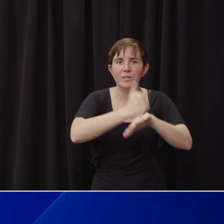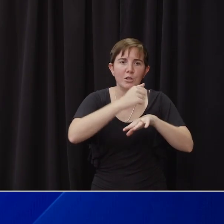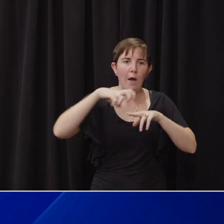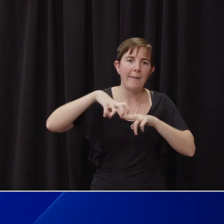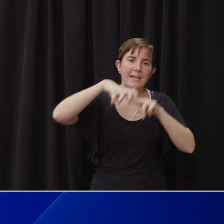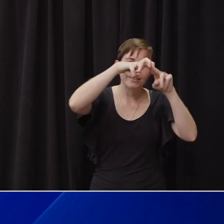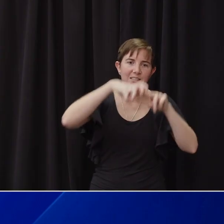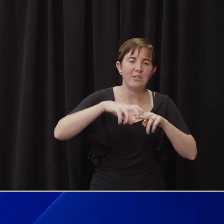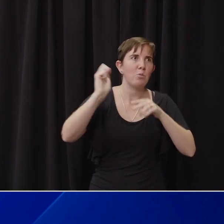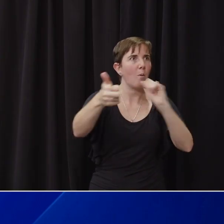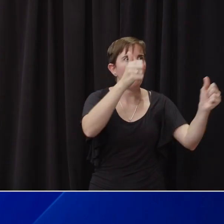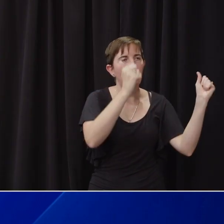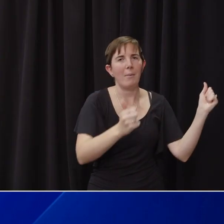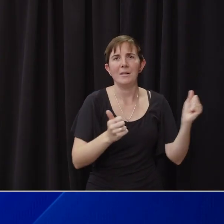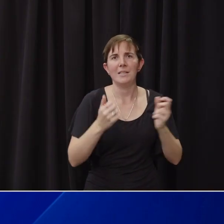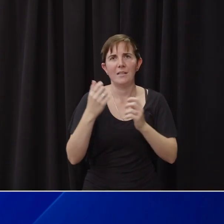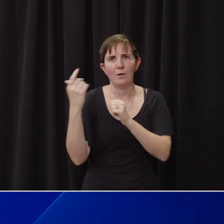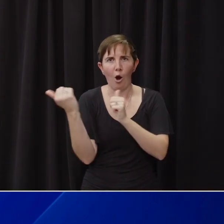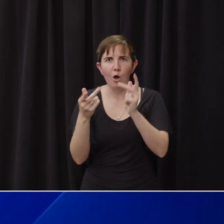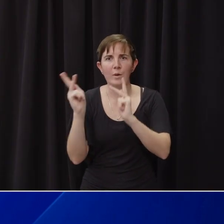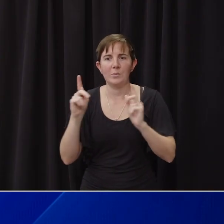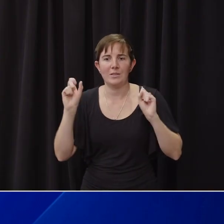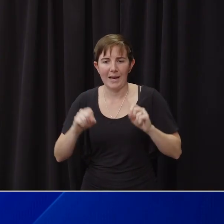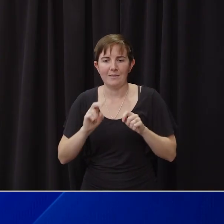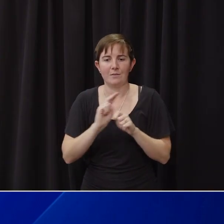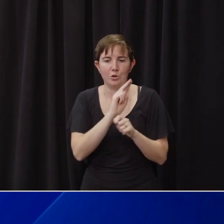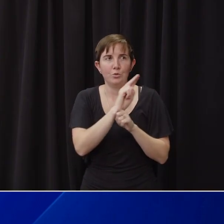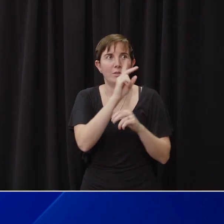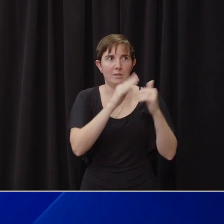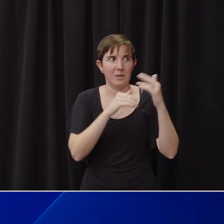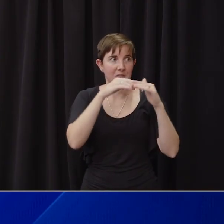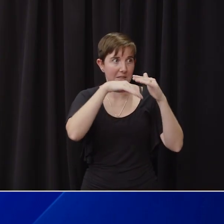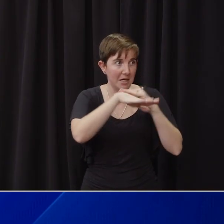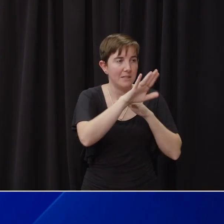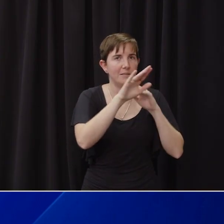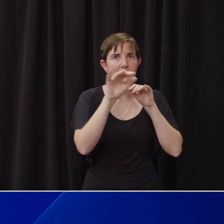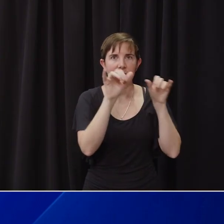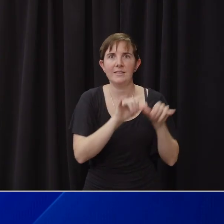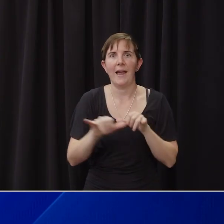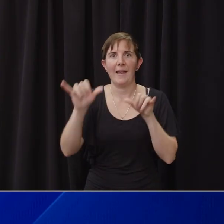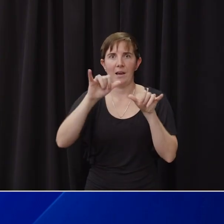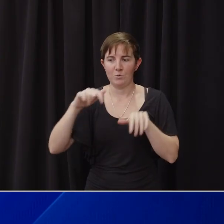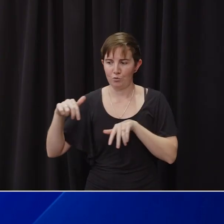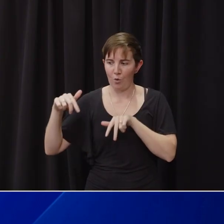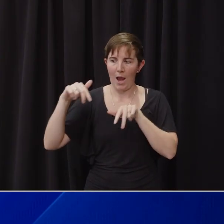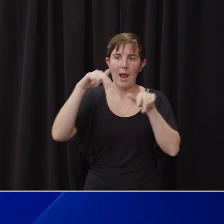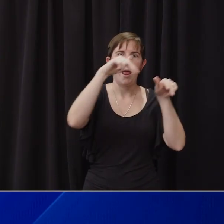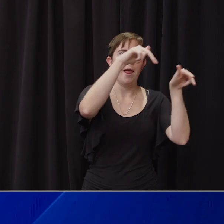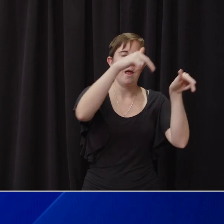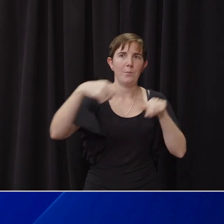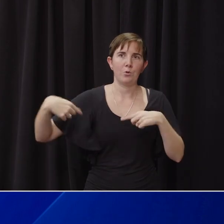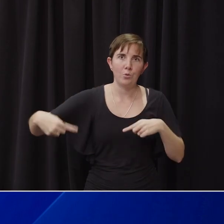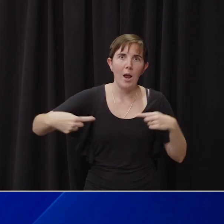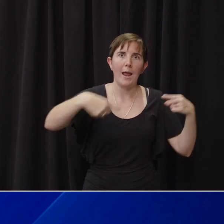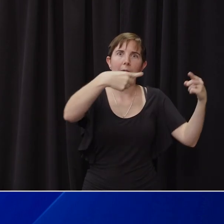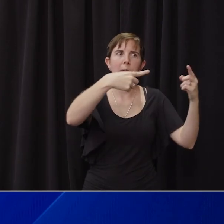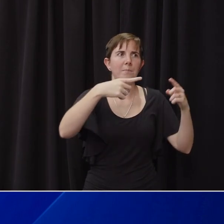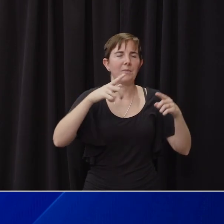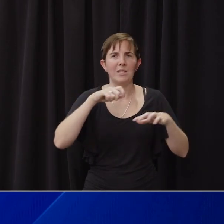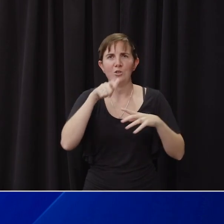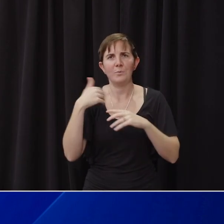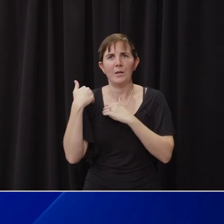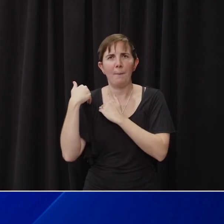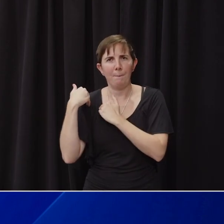and everybody used the building the same. So it's not always a burden, and shouldn't be,